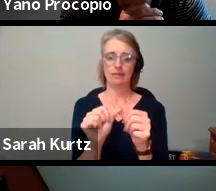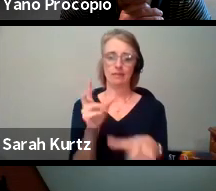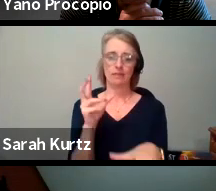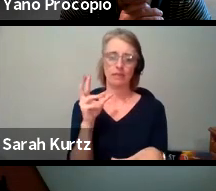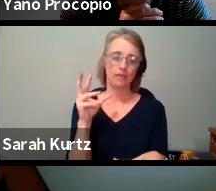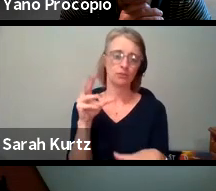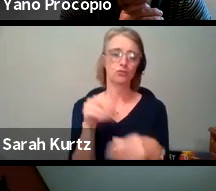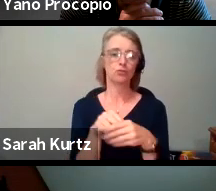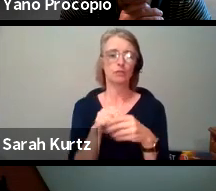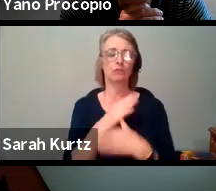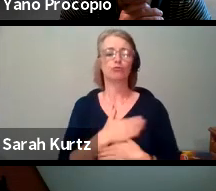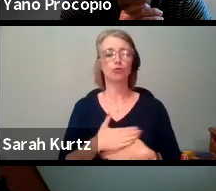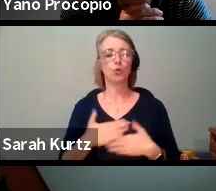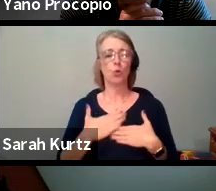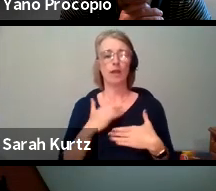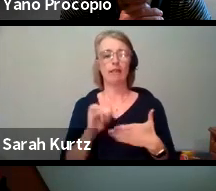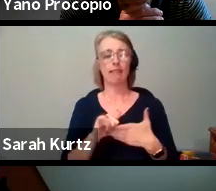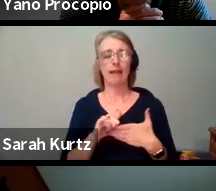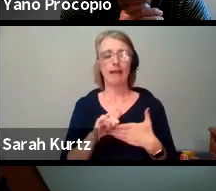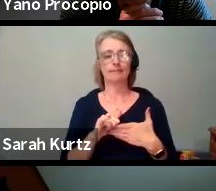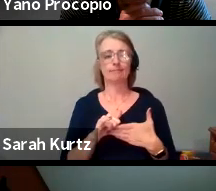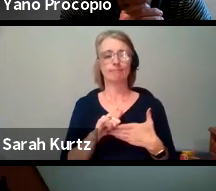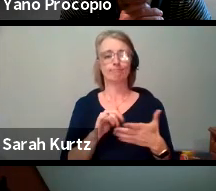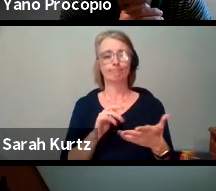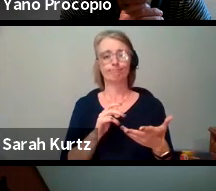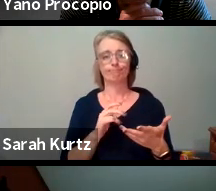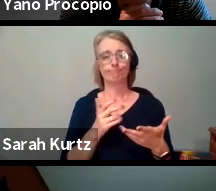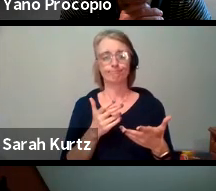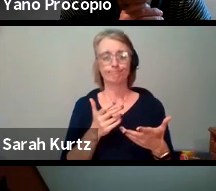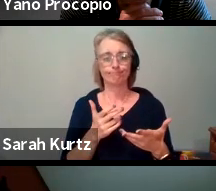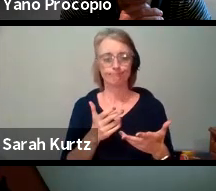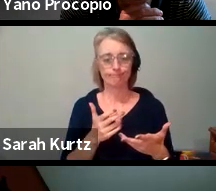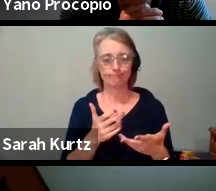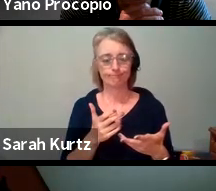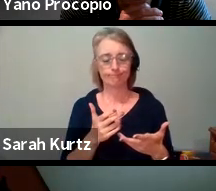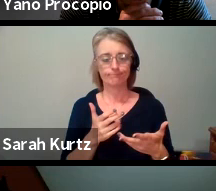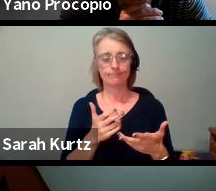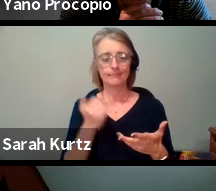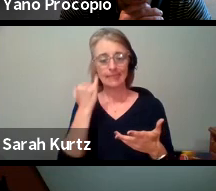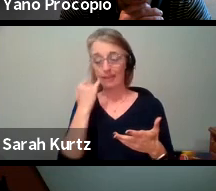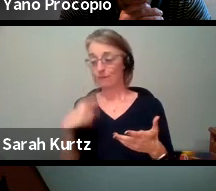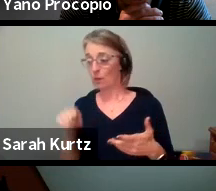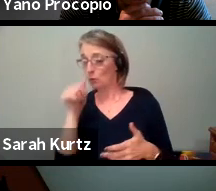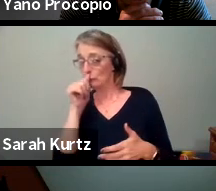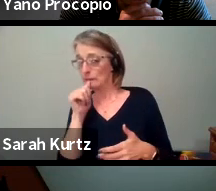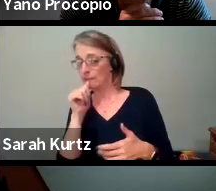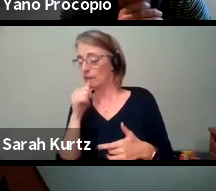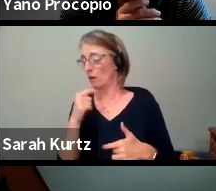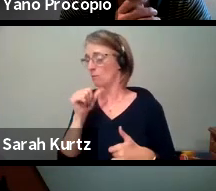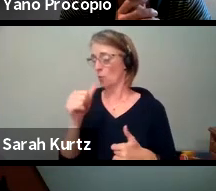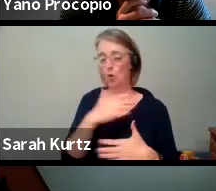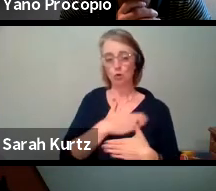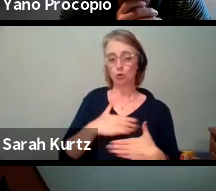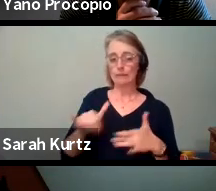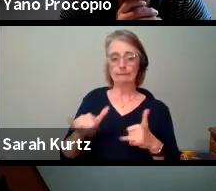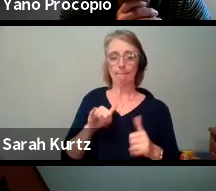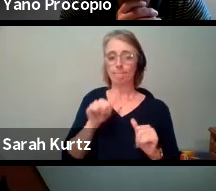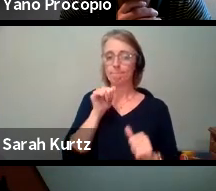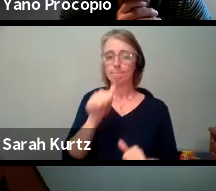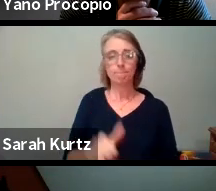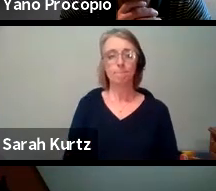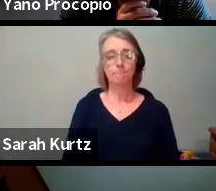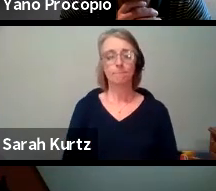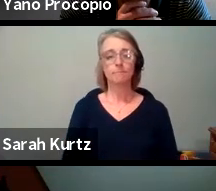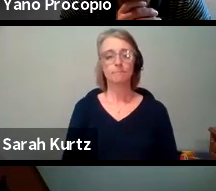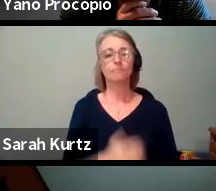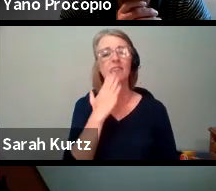that privilege that only comes at the cost of the suffering of others. Absolutely.